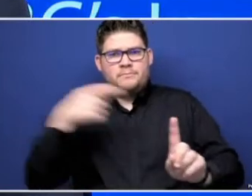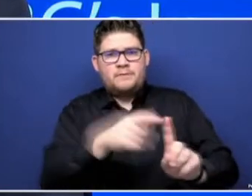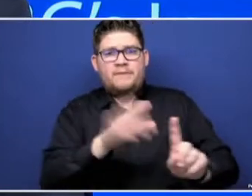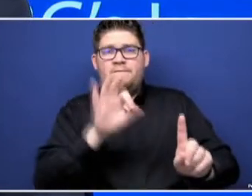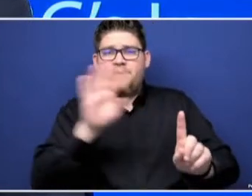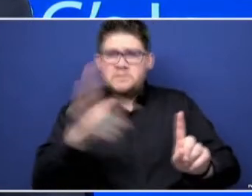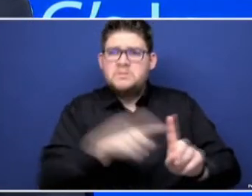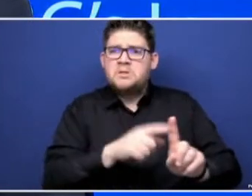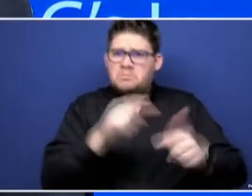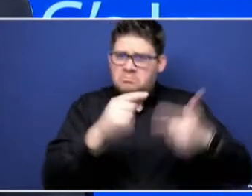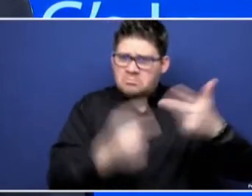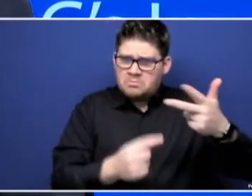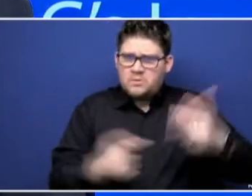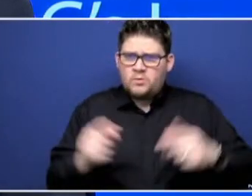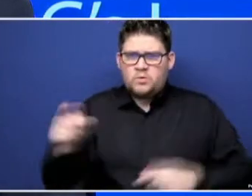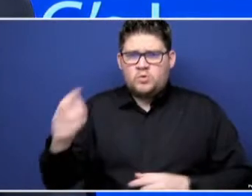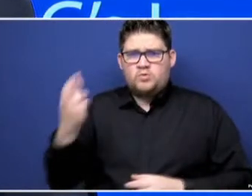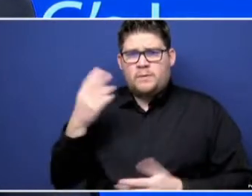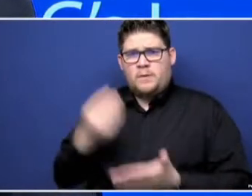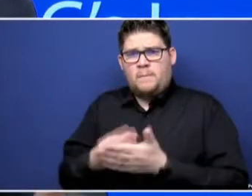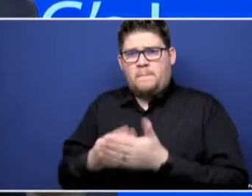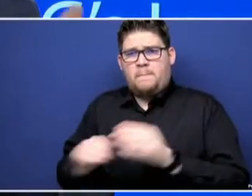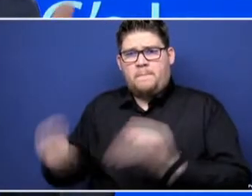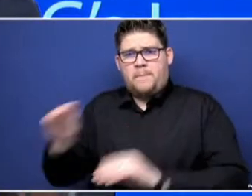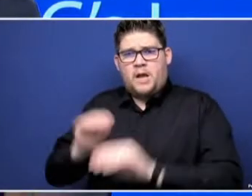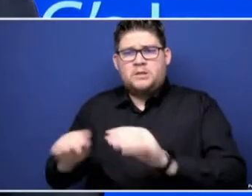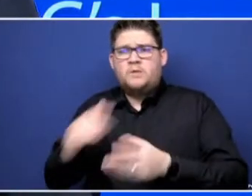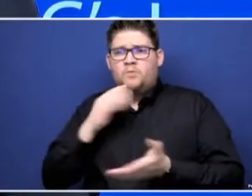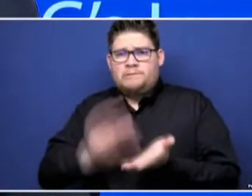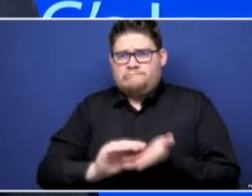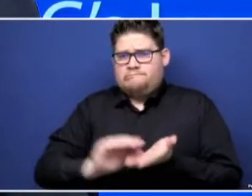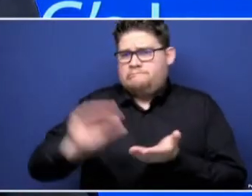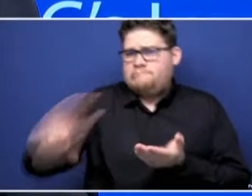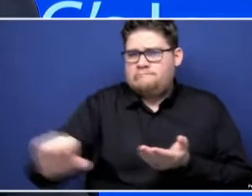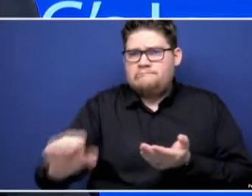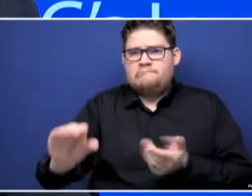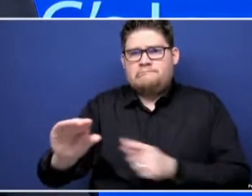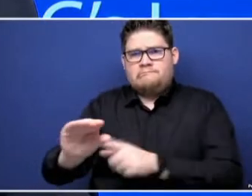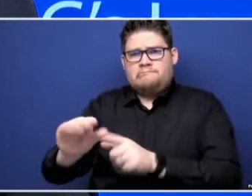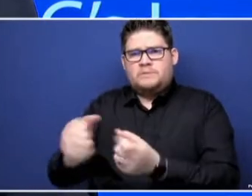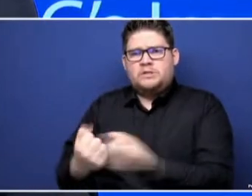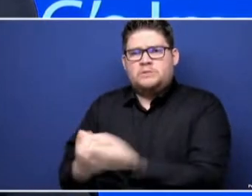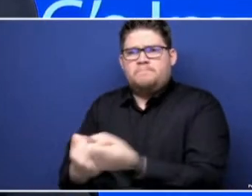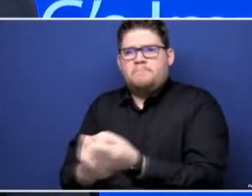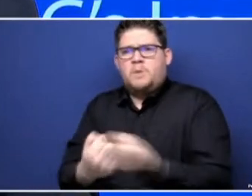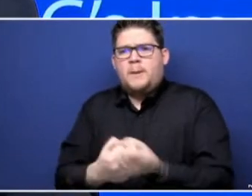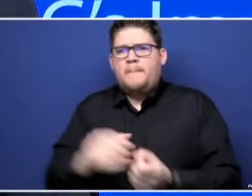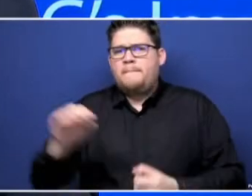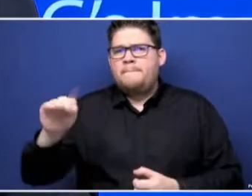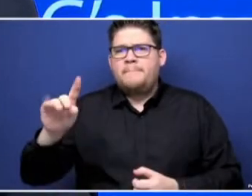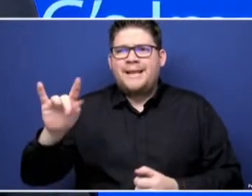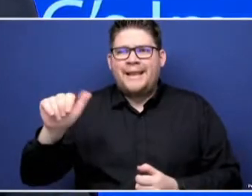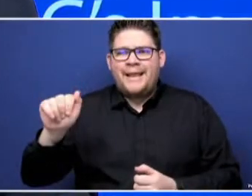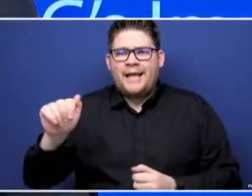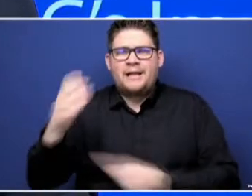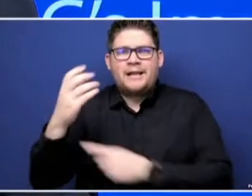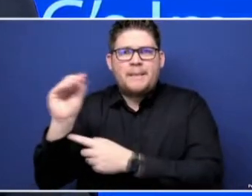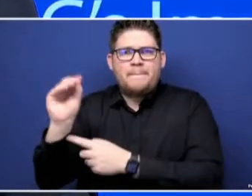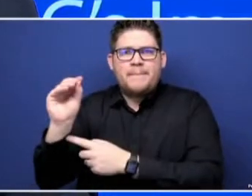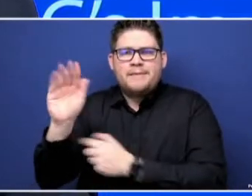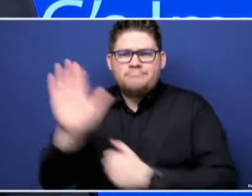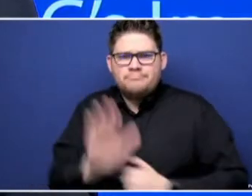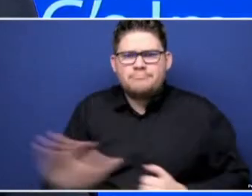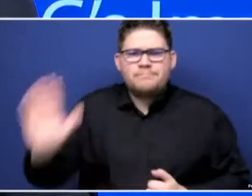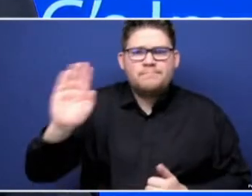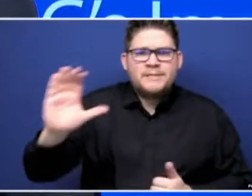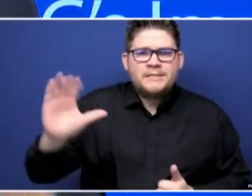media, whether it be print, broadcast, or television, to tell the story, to tell British Columbians where we